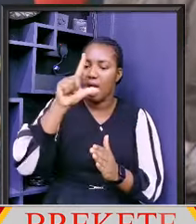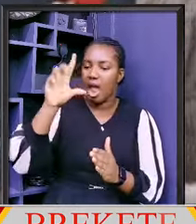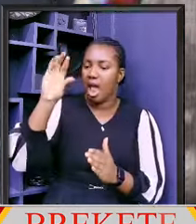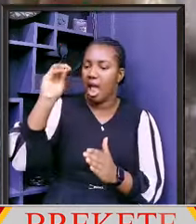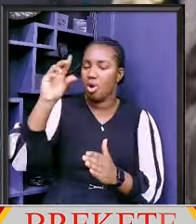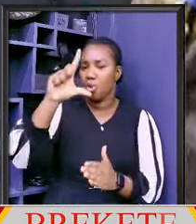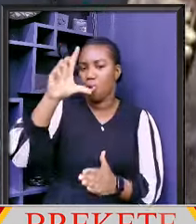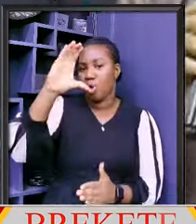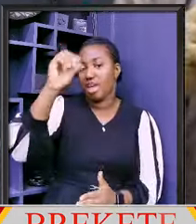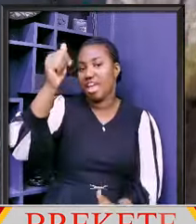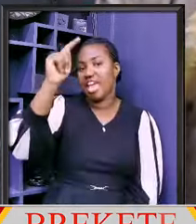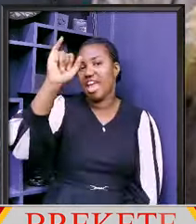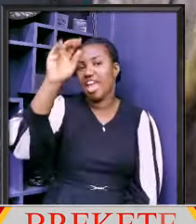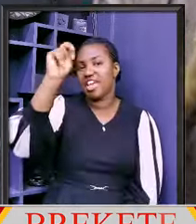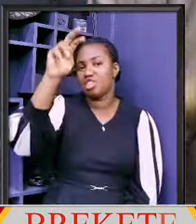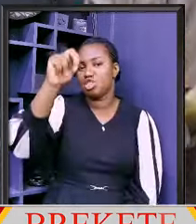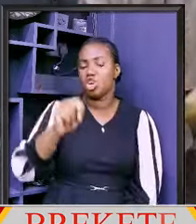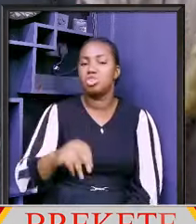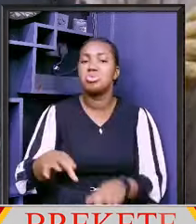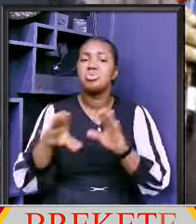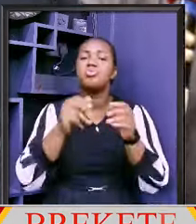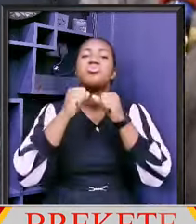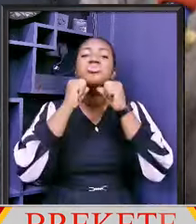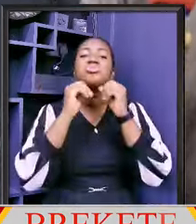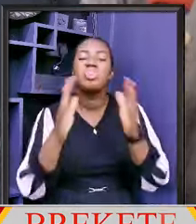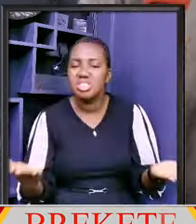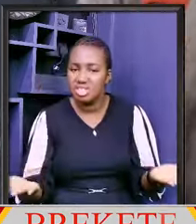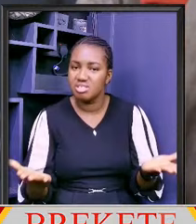ordinary Nigerian cannot approach EFCC and get justice.